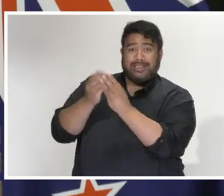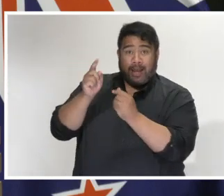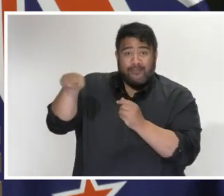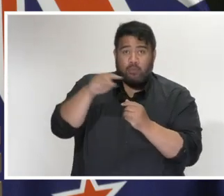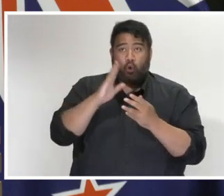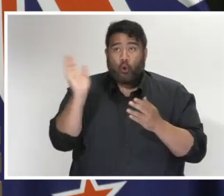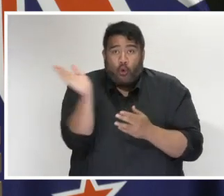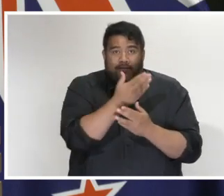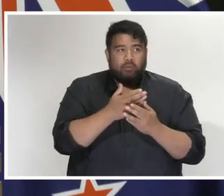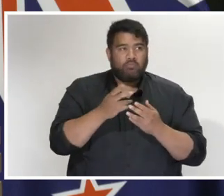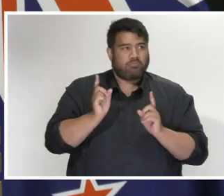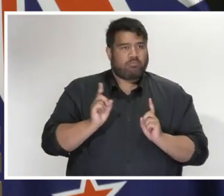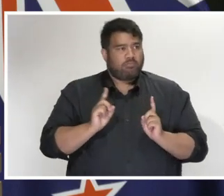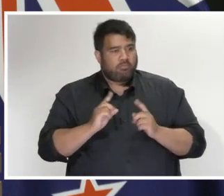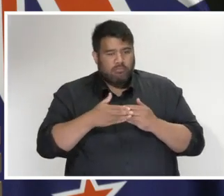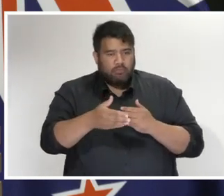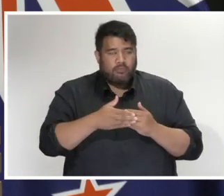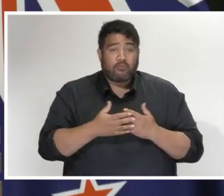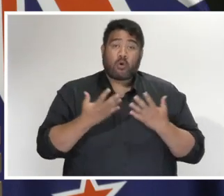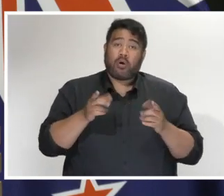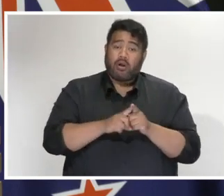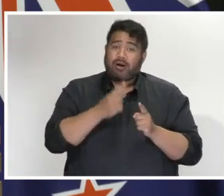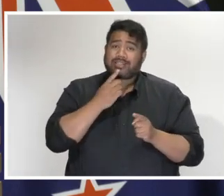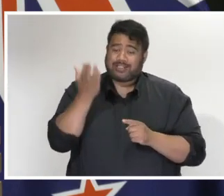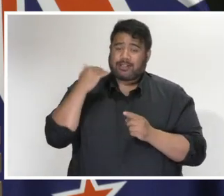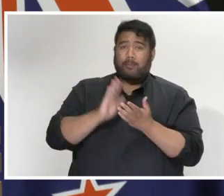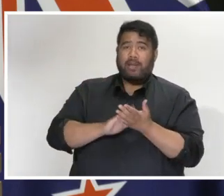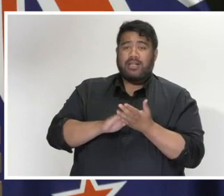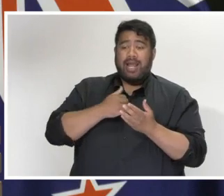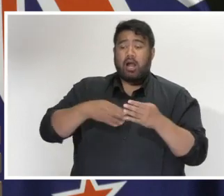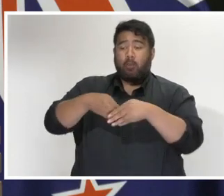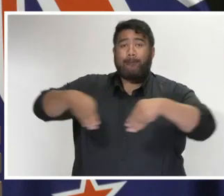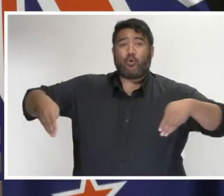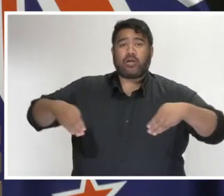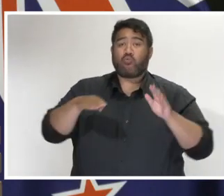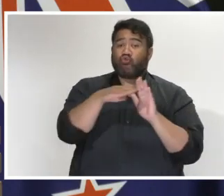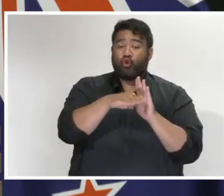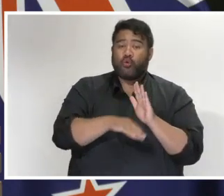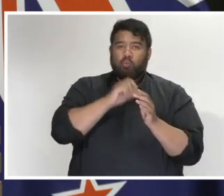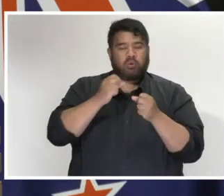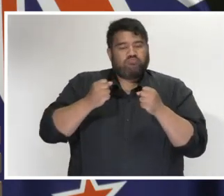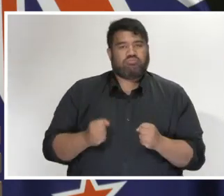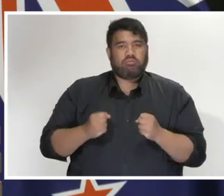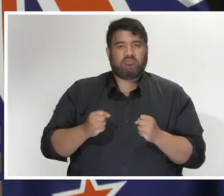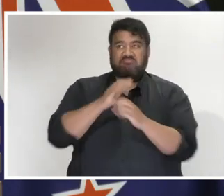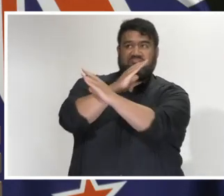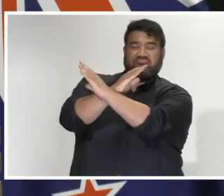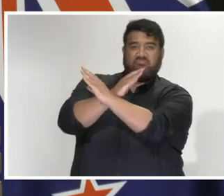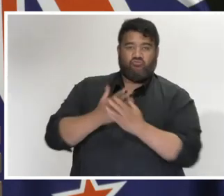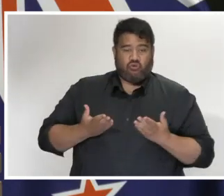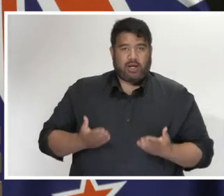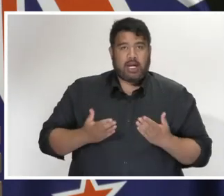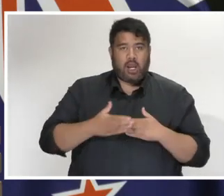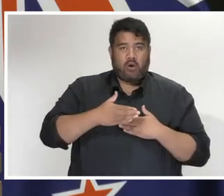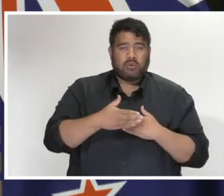we were working on stepping up our border controls once again with no distinction, in the way that we've